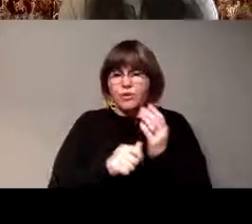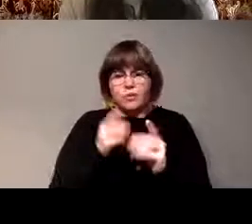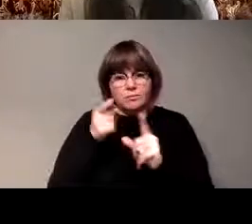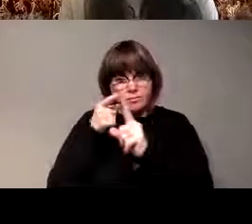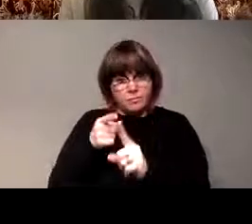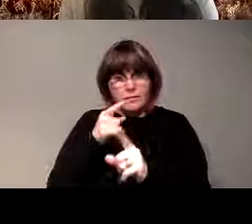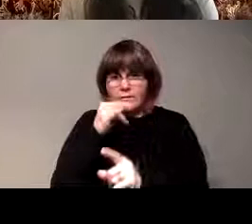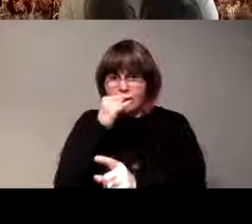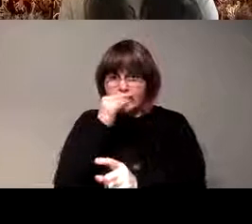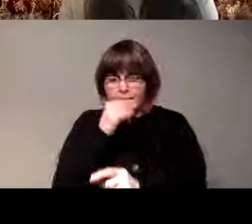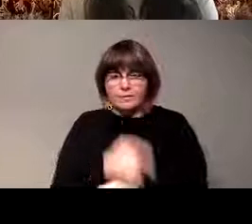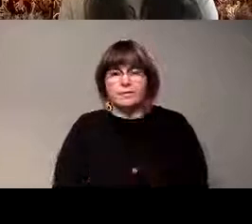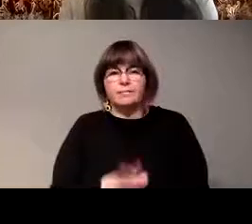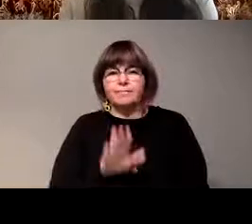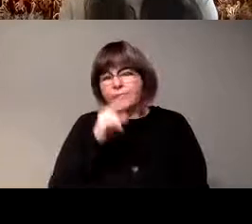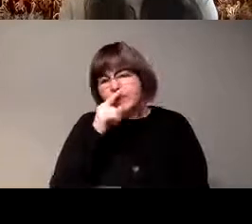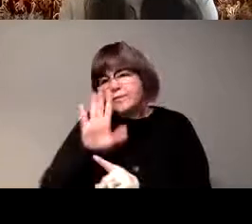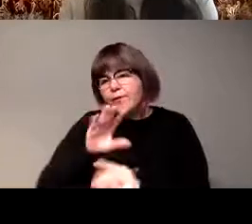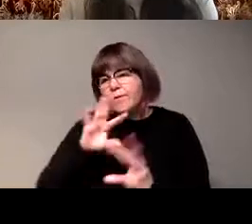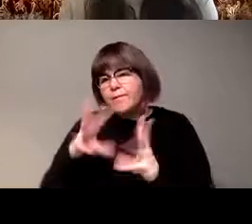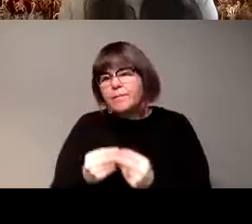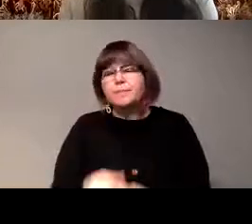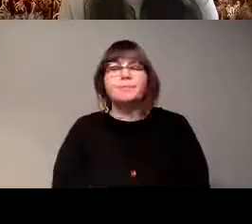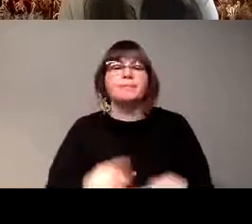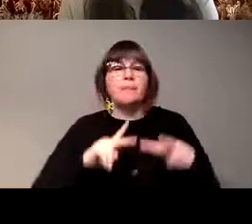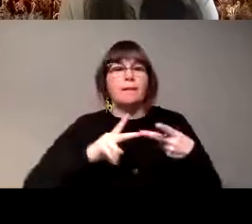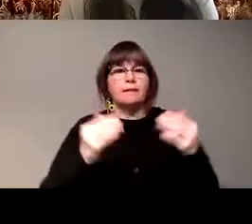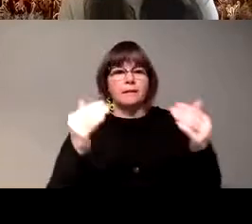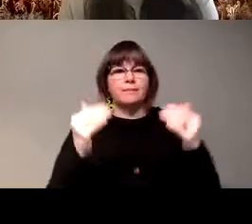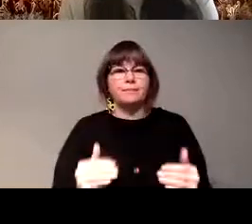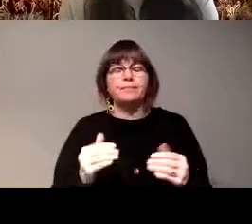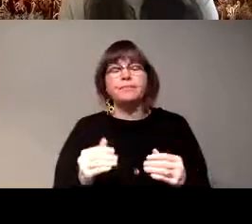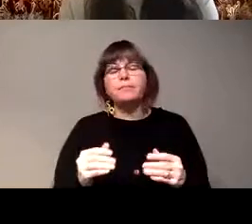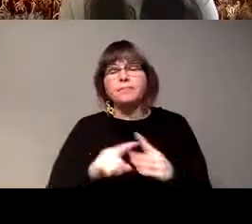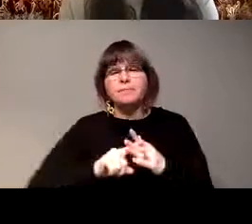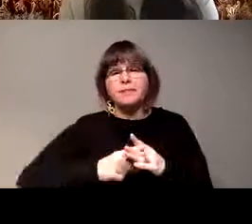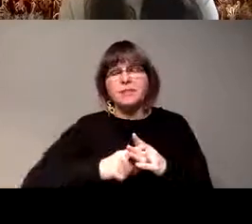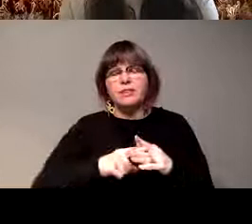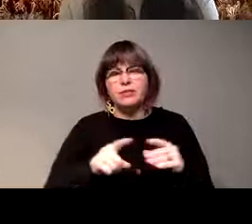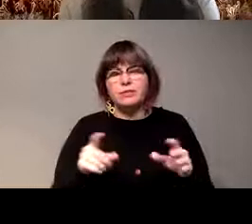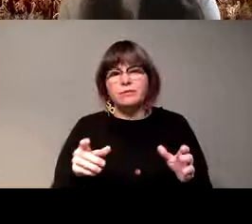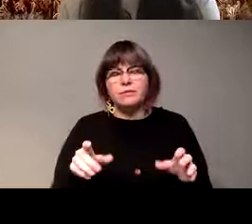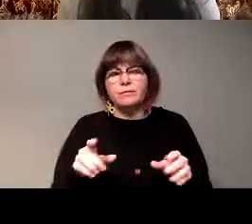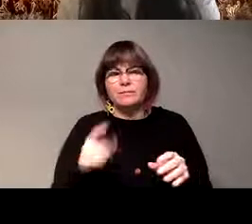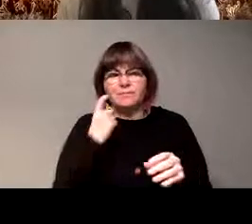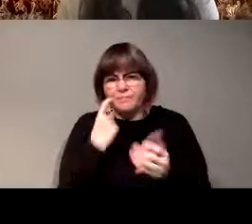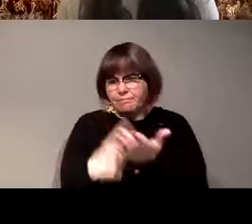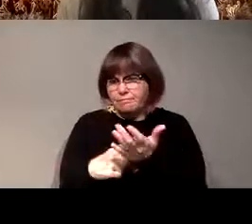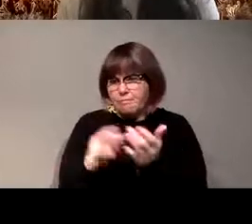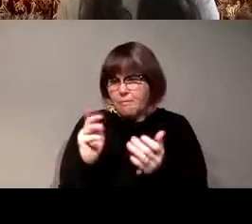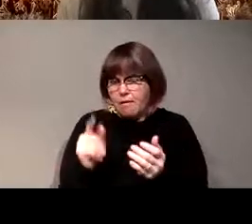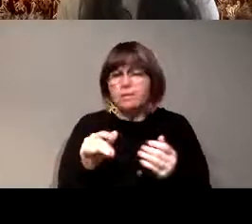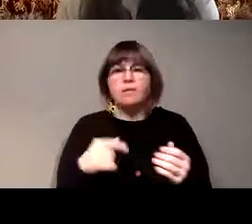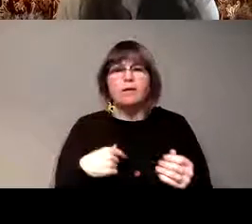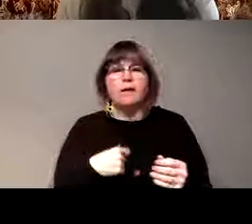at kids and their families. And the second is about an initiative that Molly mentioned at the beginning that I lead